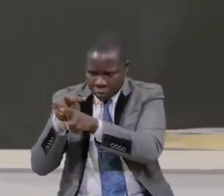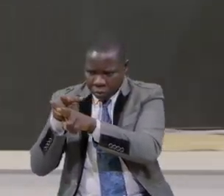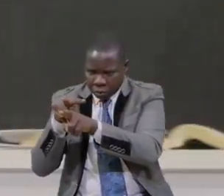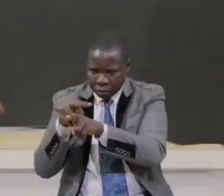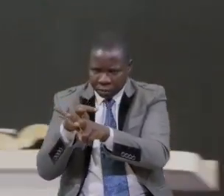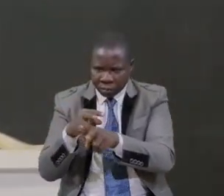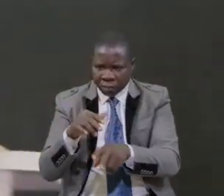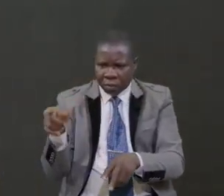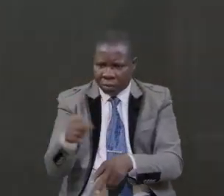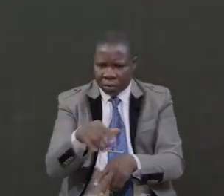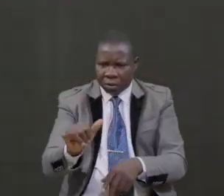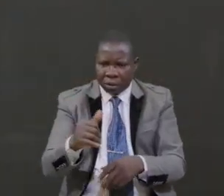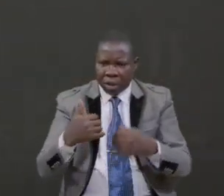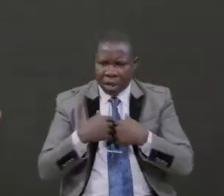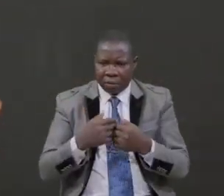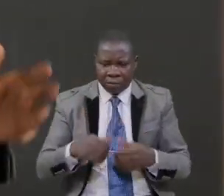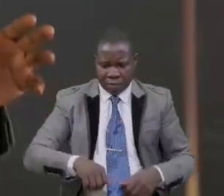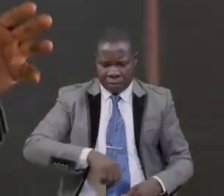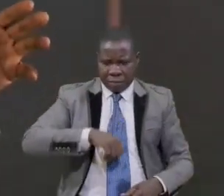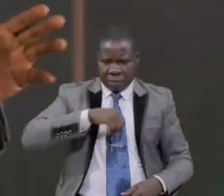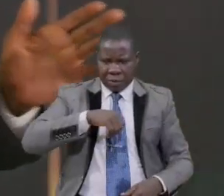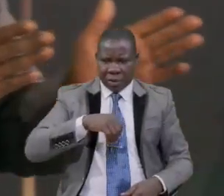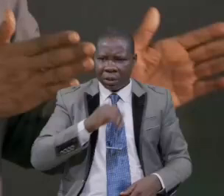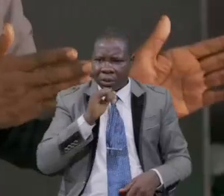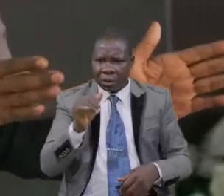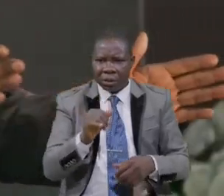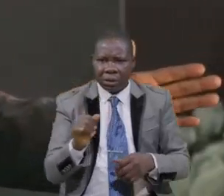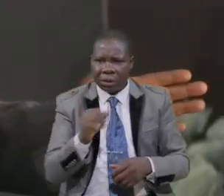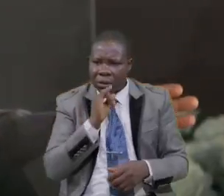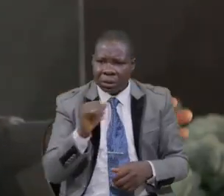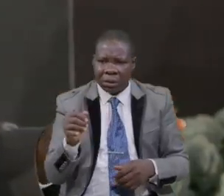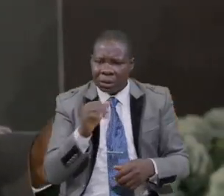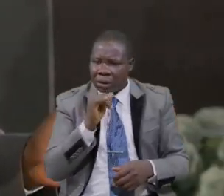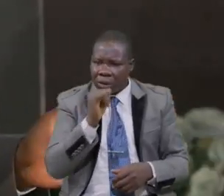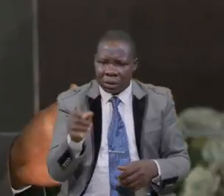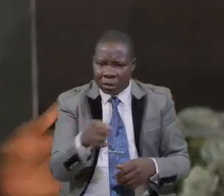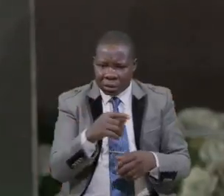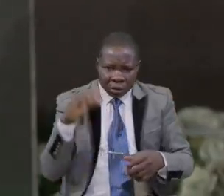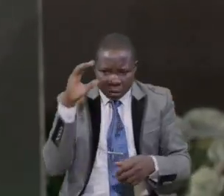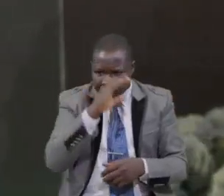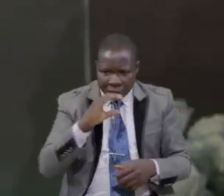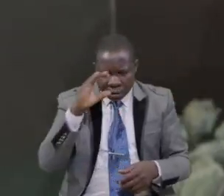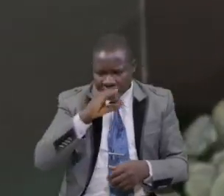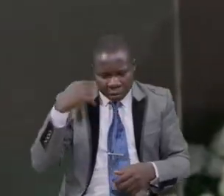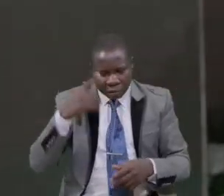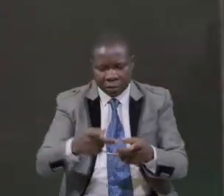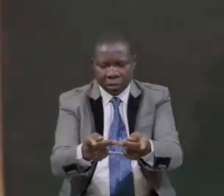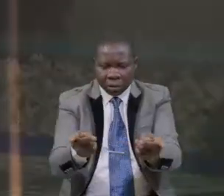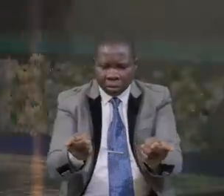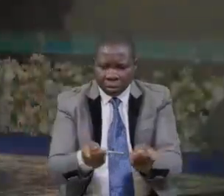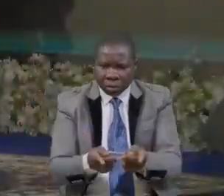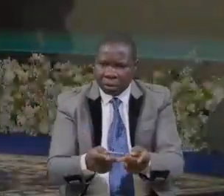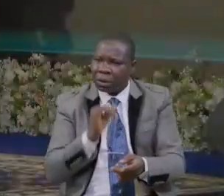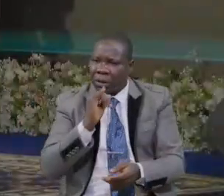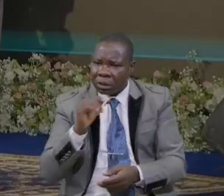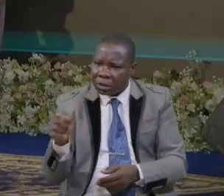she egotistic? Is she position seeking? Is she doing